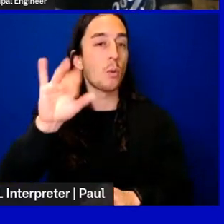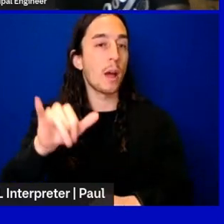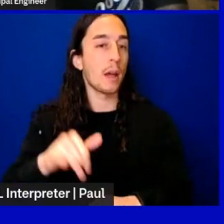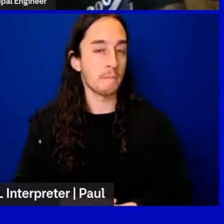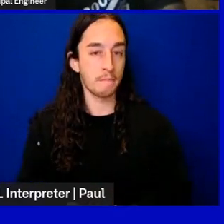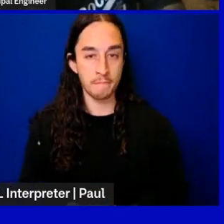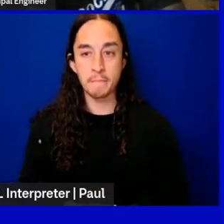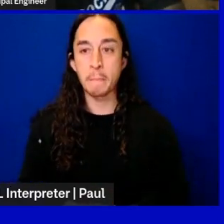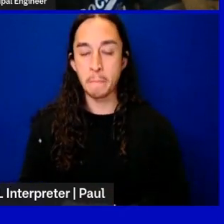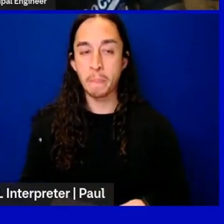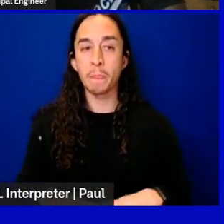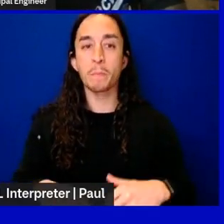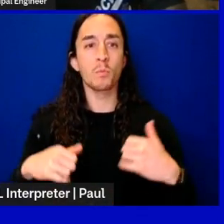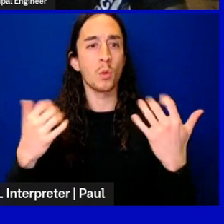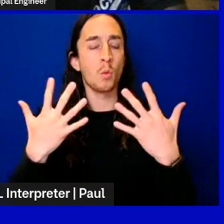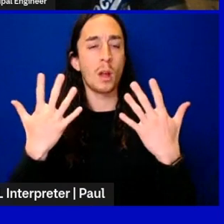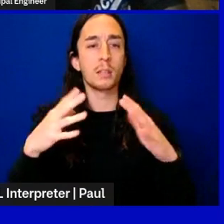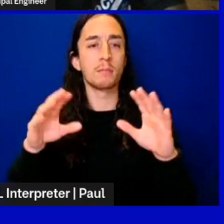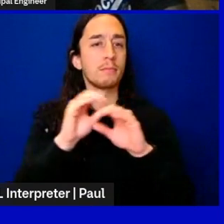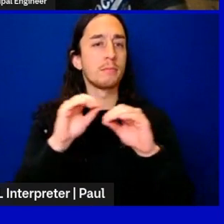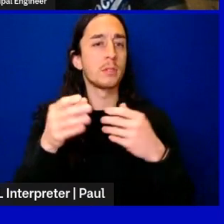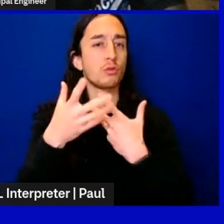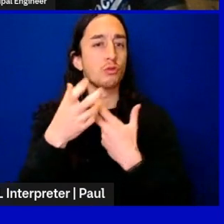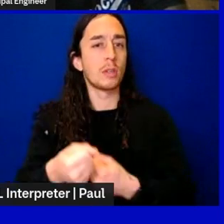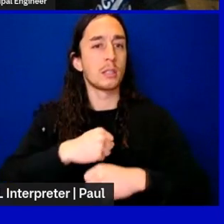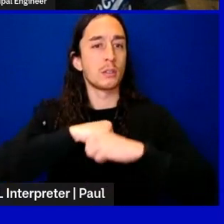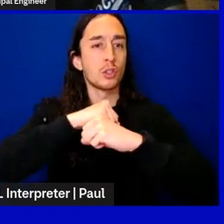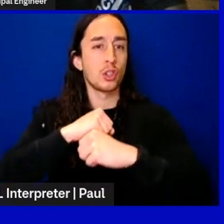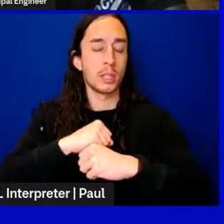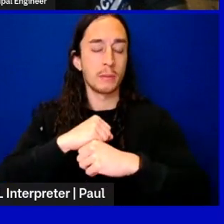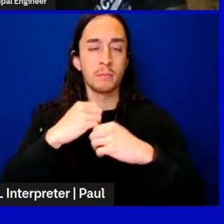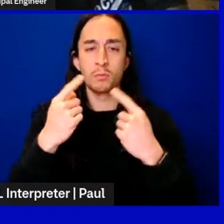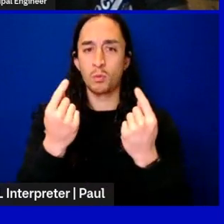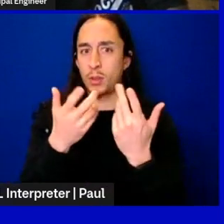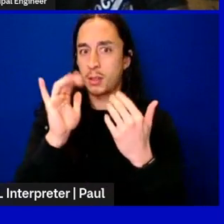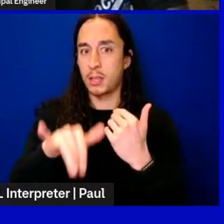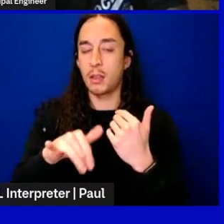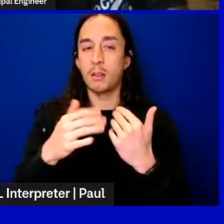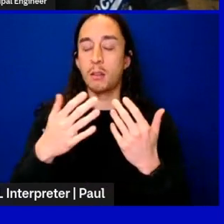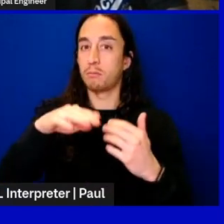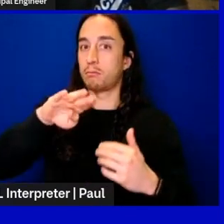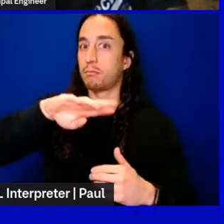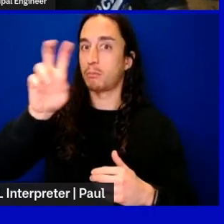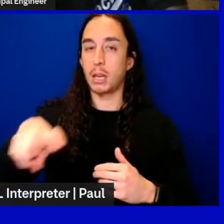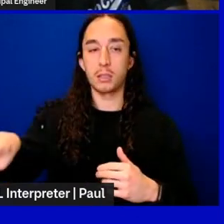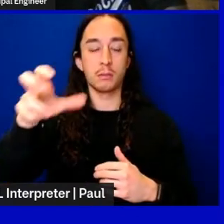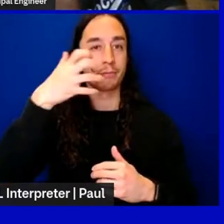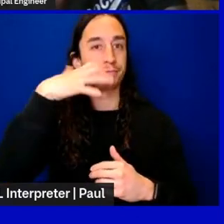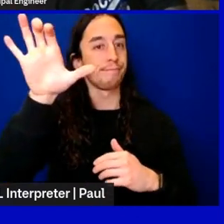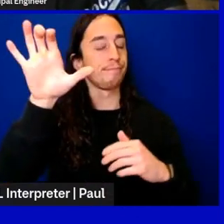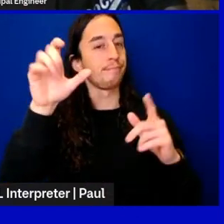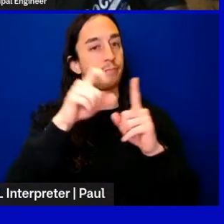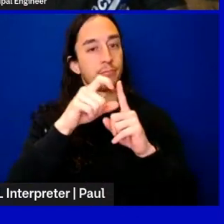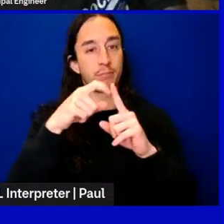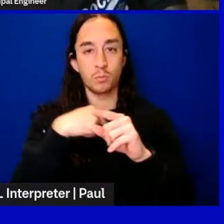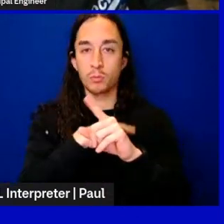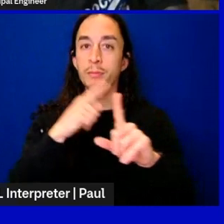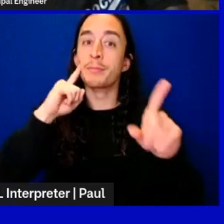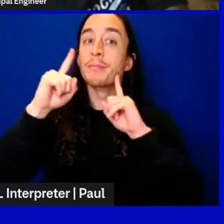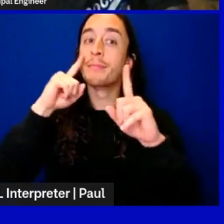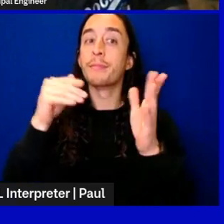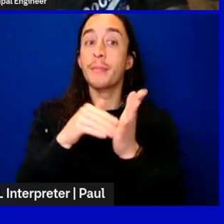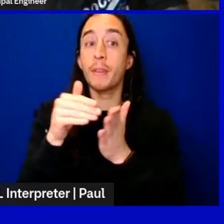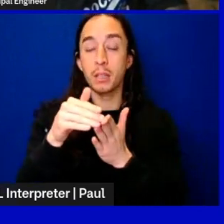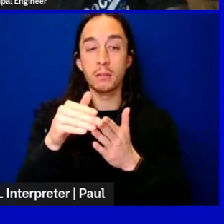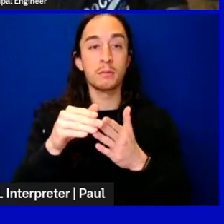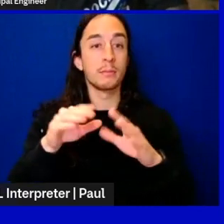Now, what is zero trust security? So basically, this is a buzzword which we have heard quite often, the zero trust